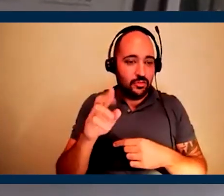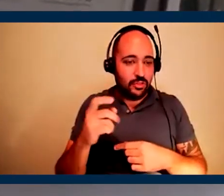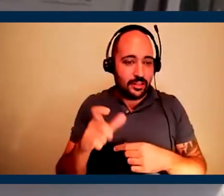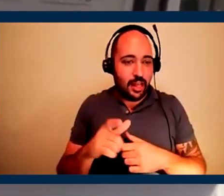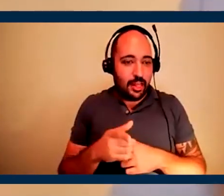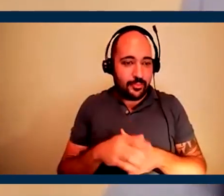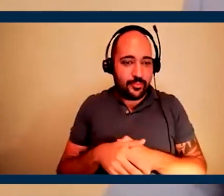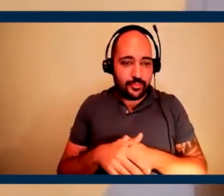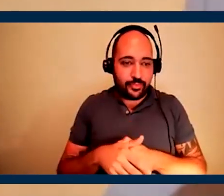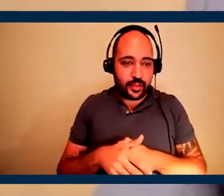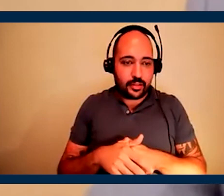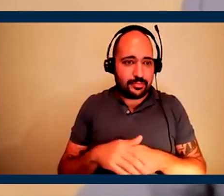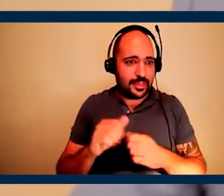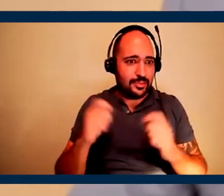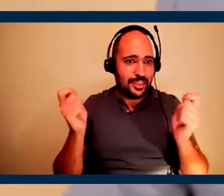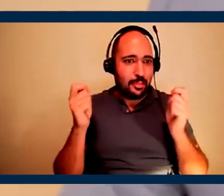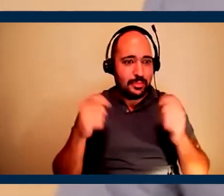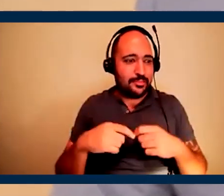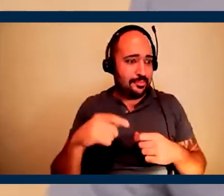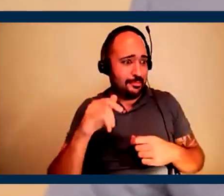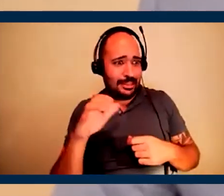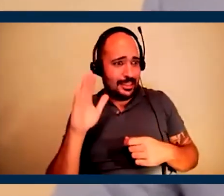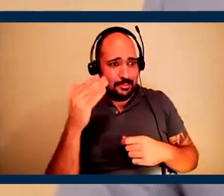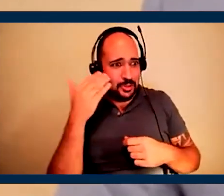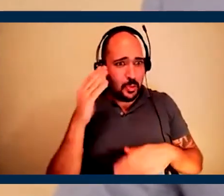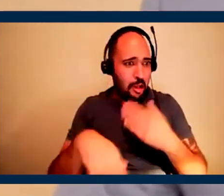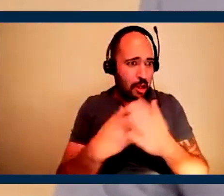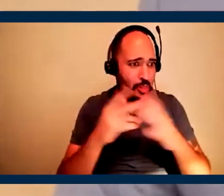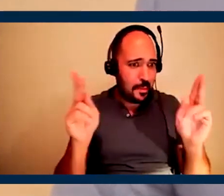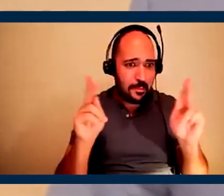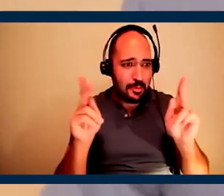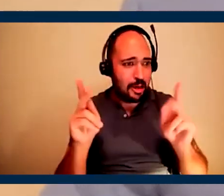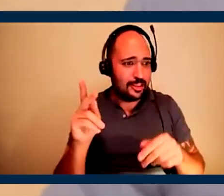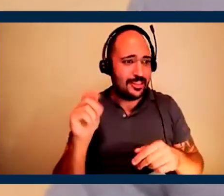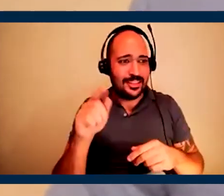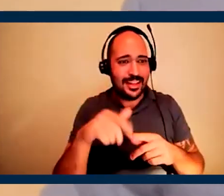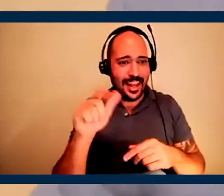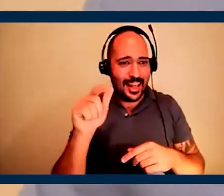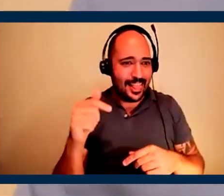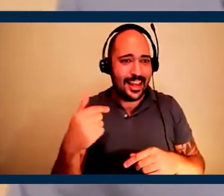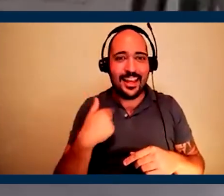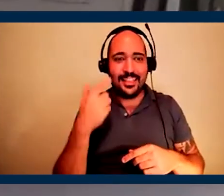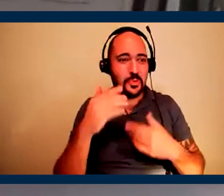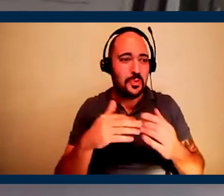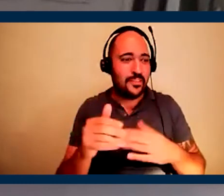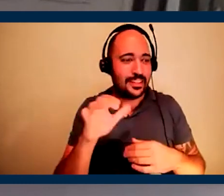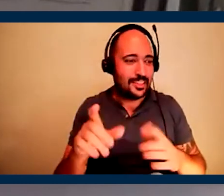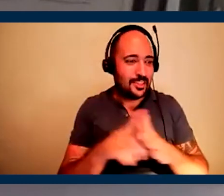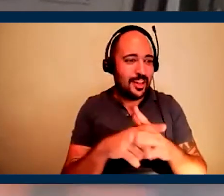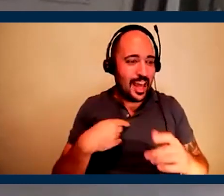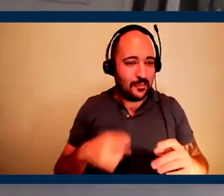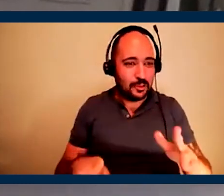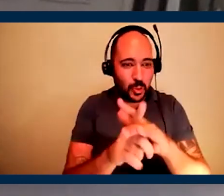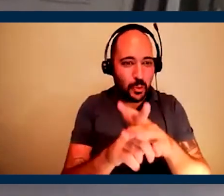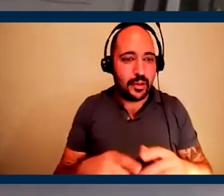weekend? Well, Isaac knows where all the parties are at here in LA. So wherever Isaac goes, I think I'm going to have to show up then. You